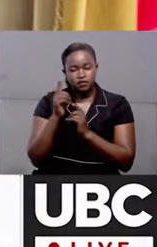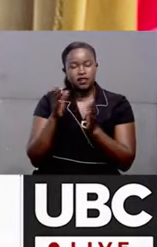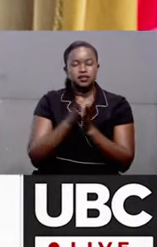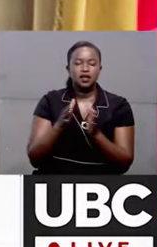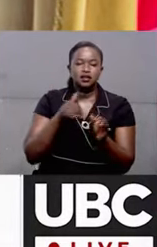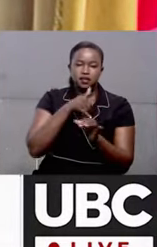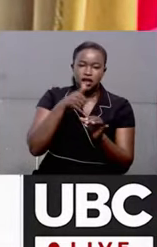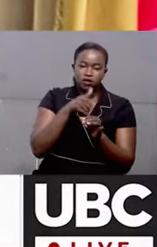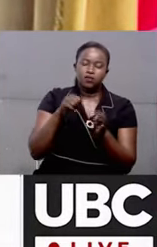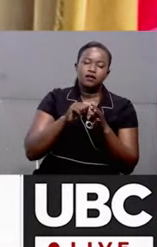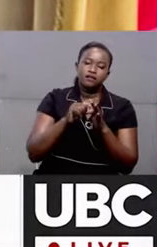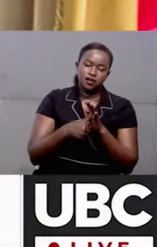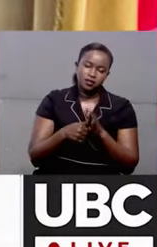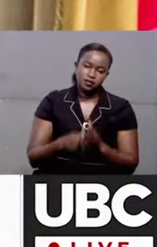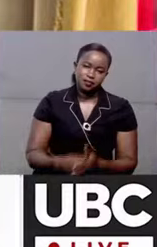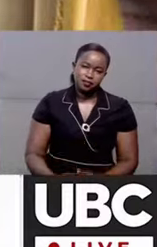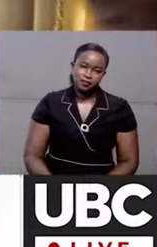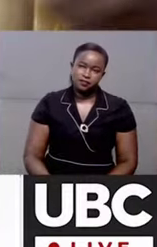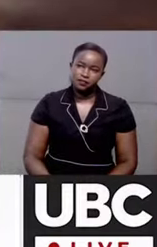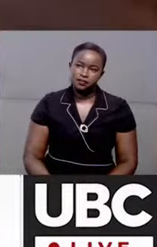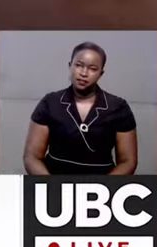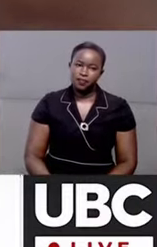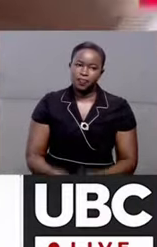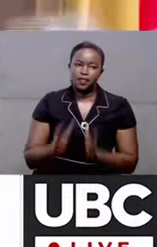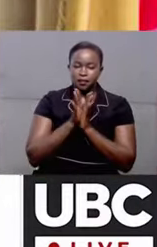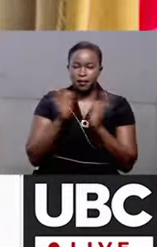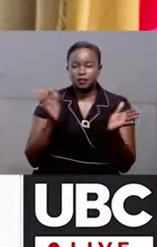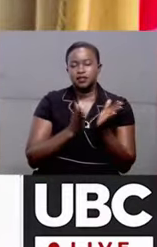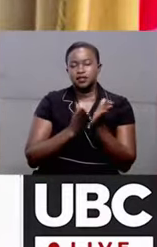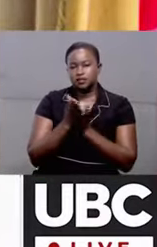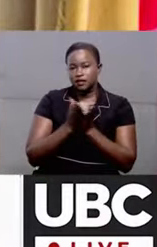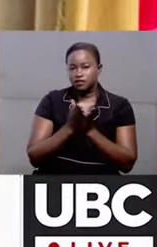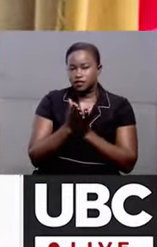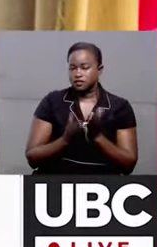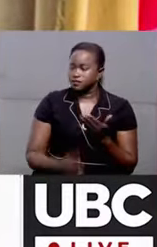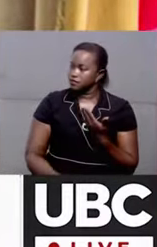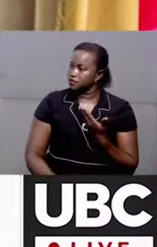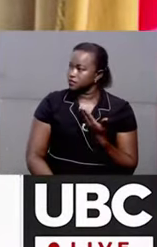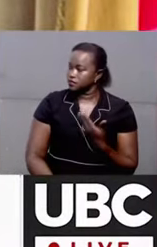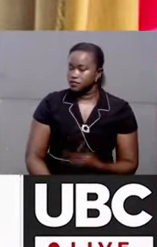Internal Affairs. Public Service.